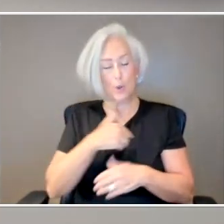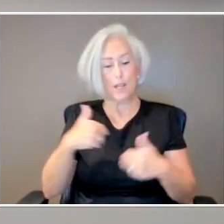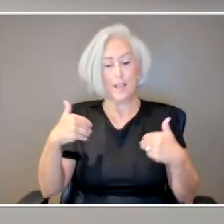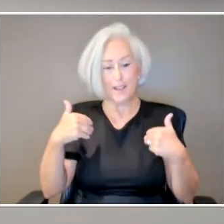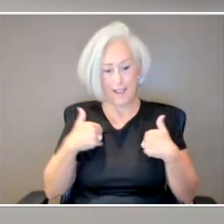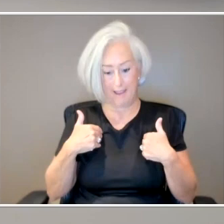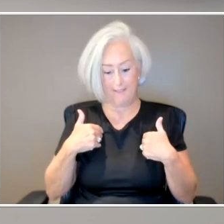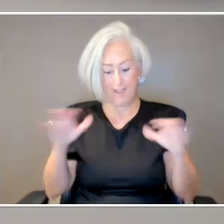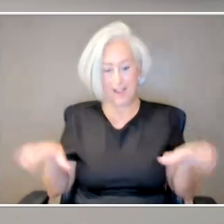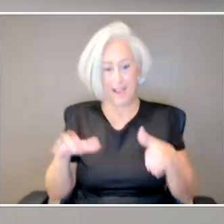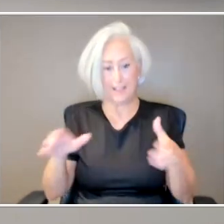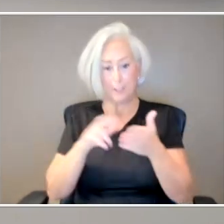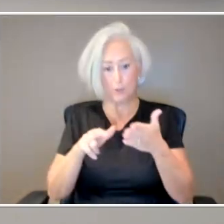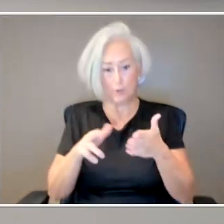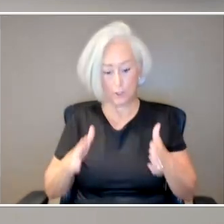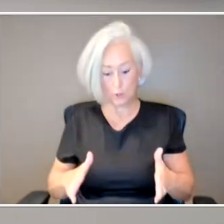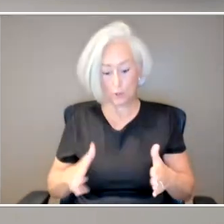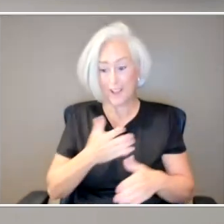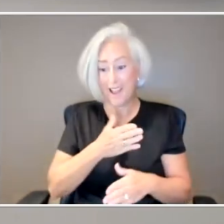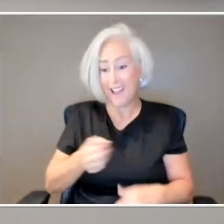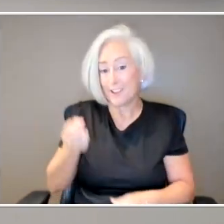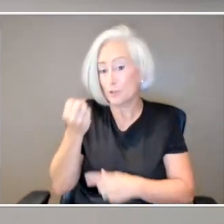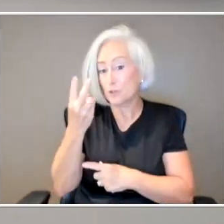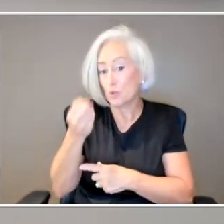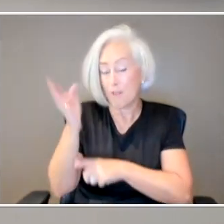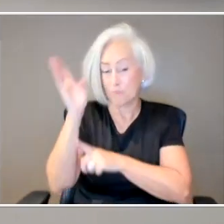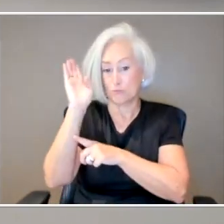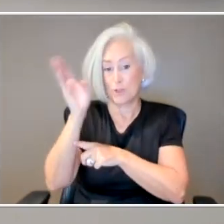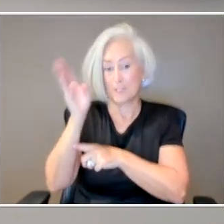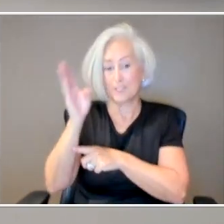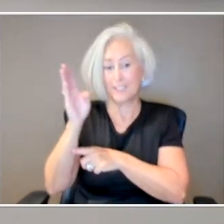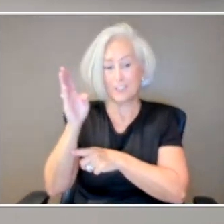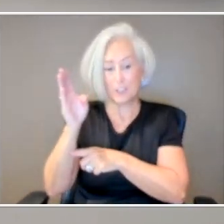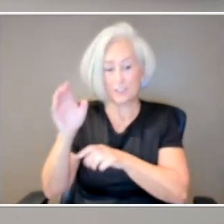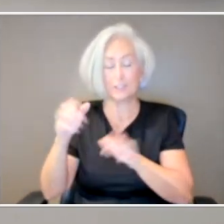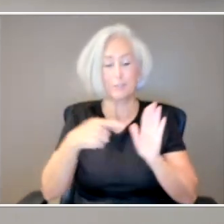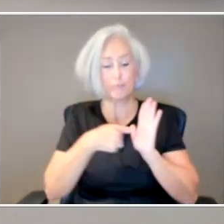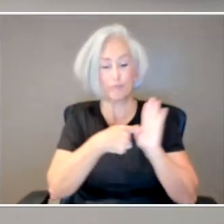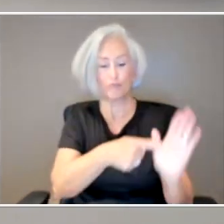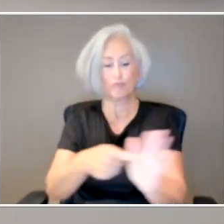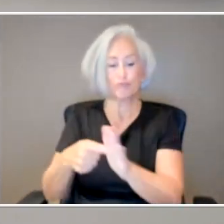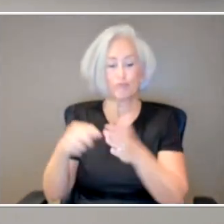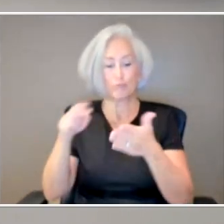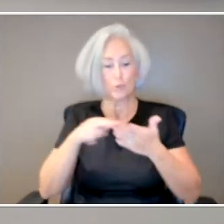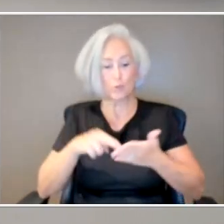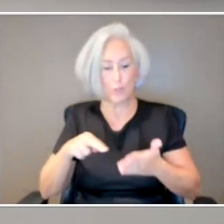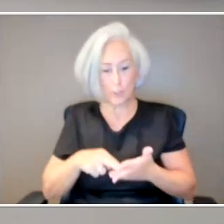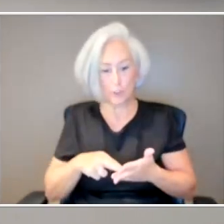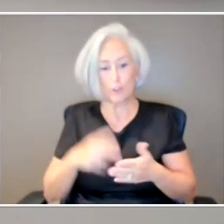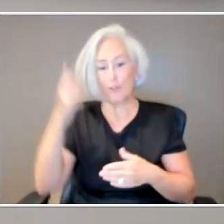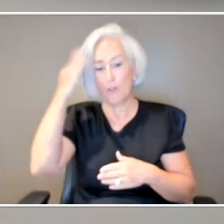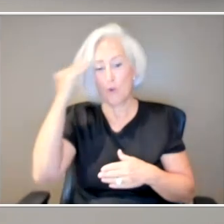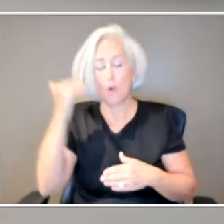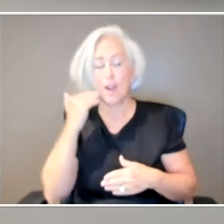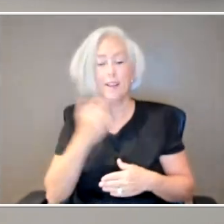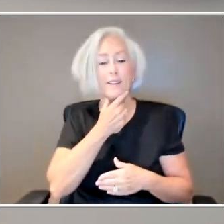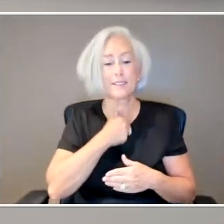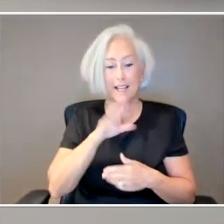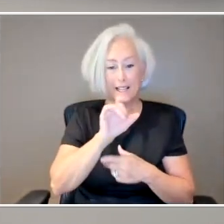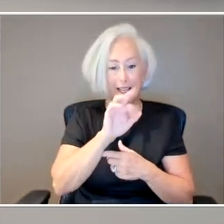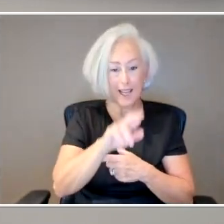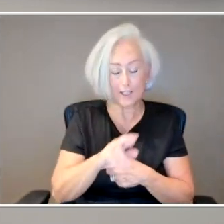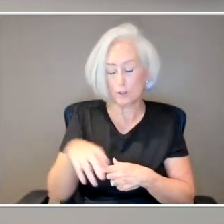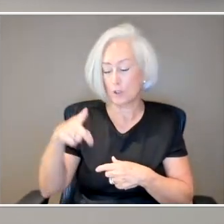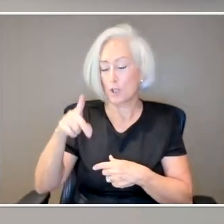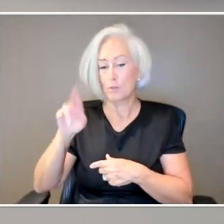least 12 presentations at ASTRO. We're here sharing results of our research in head and neck cancer, prostate